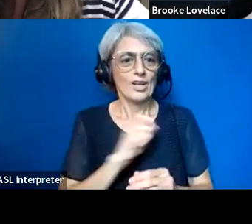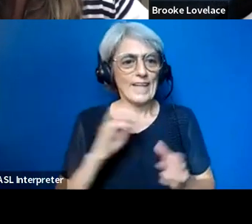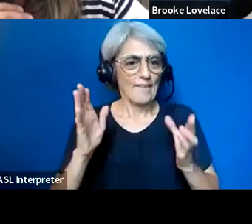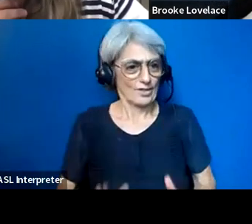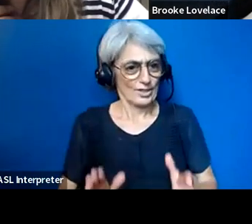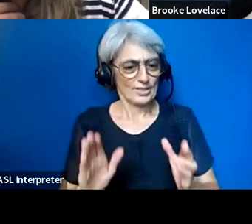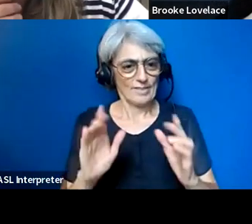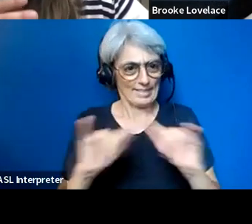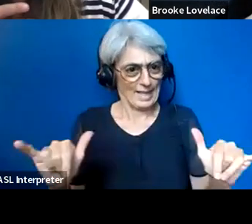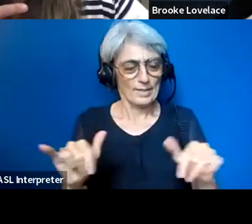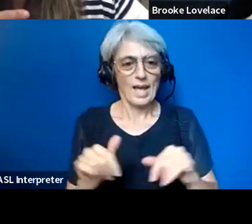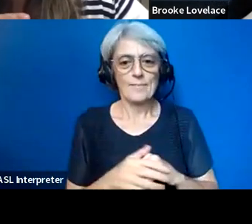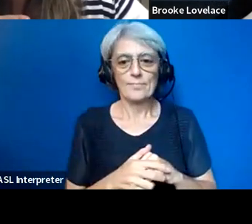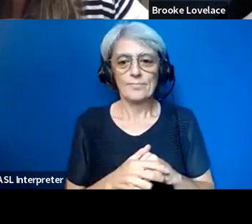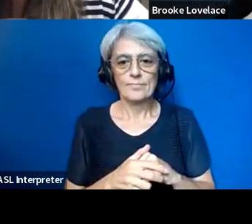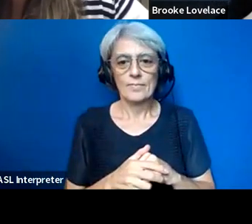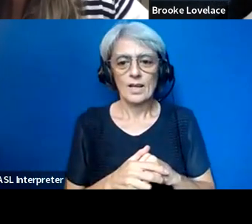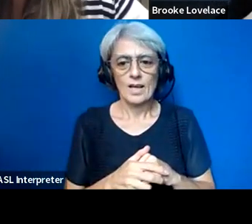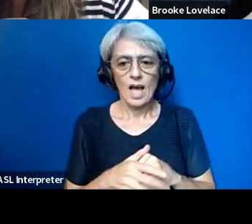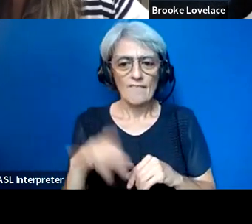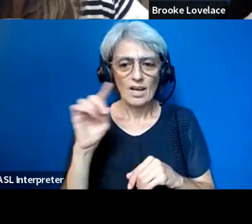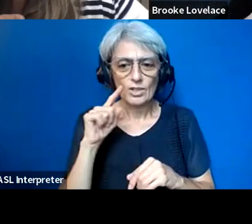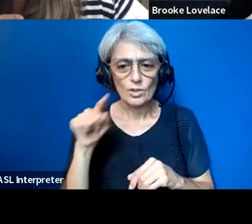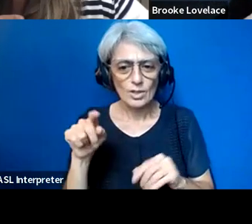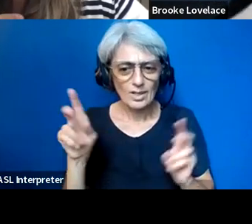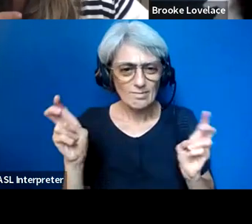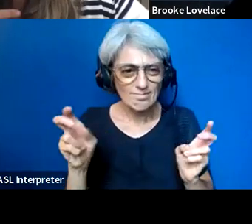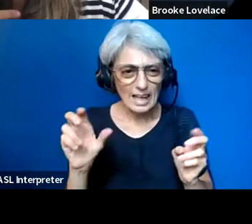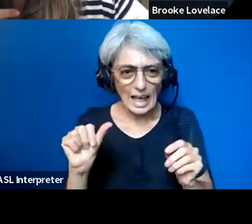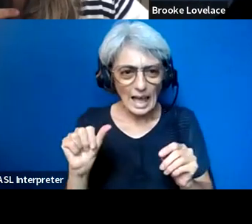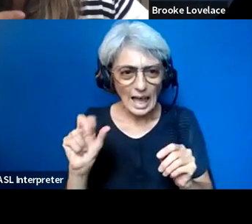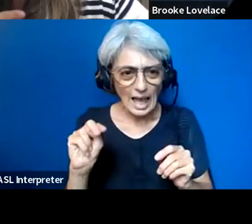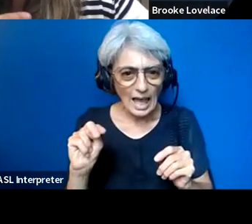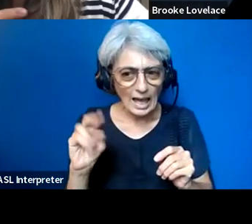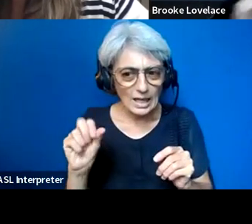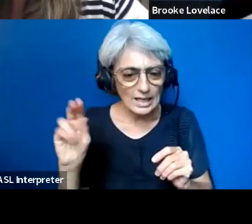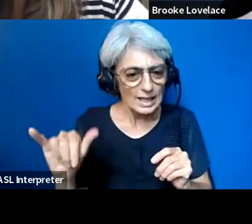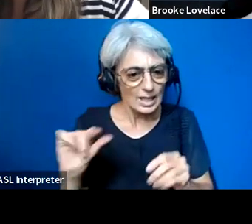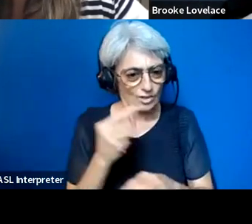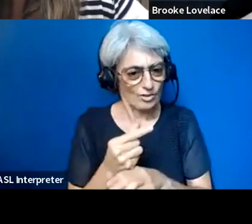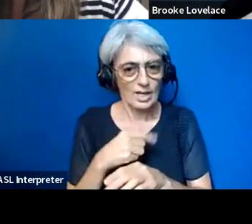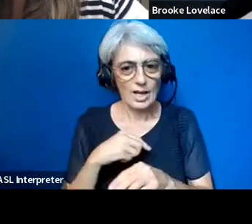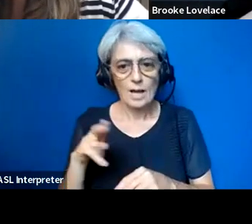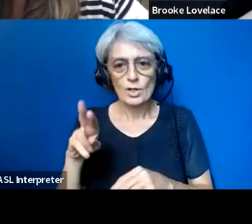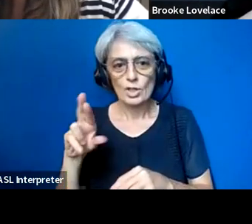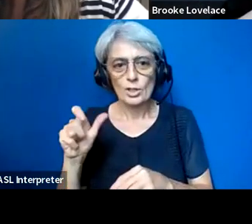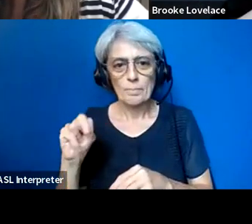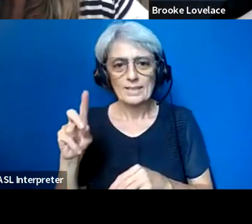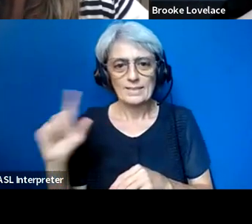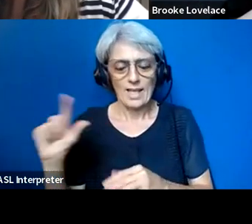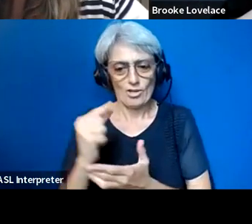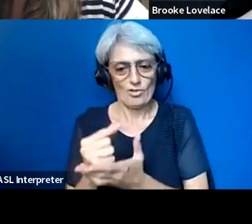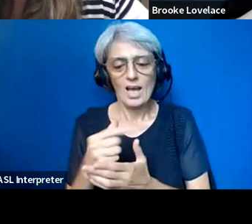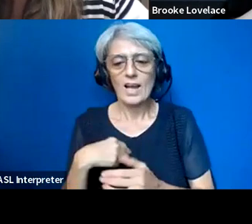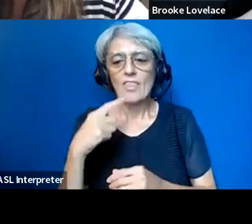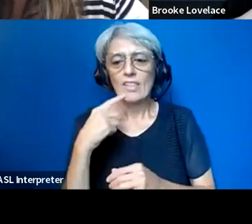But I also found out you're an Ankeny grad, which I'm shocked by. I'm an Urbandale grad, so we know we have a long time rivalry